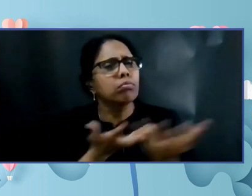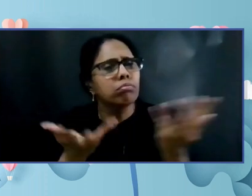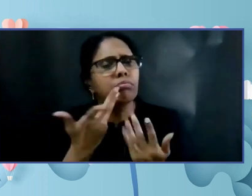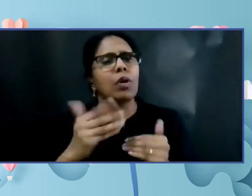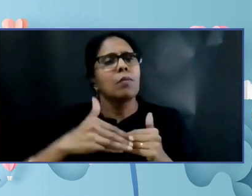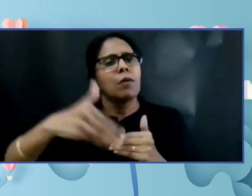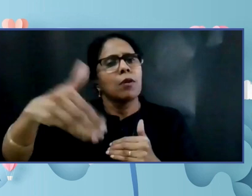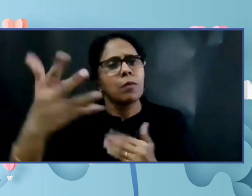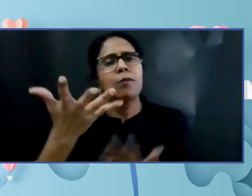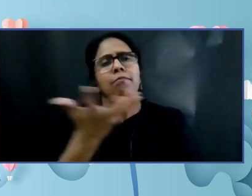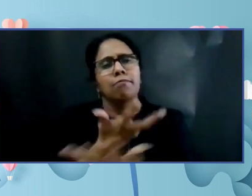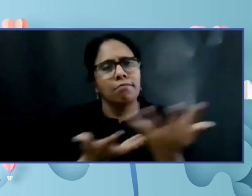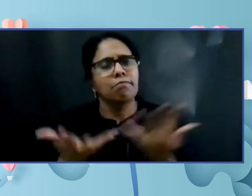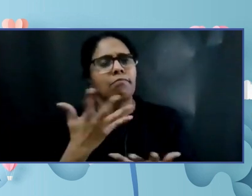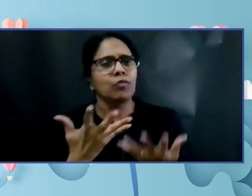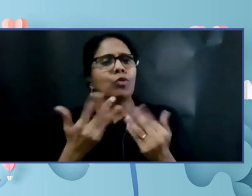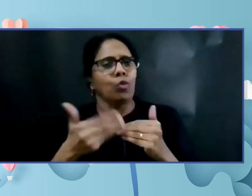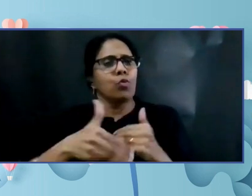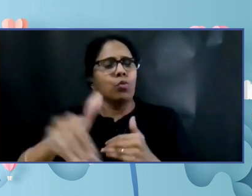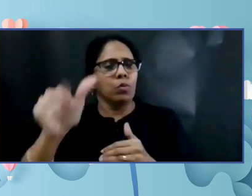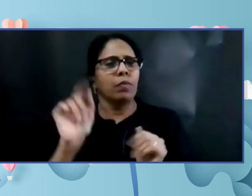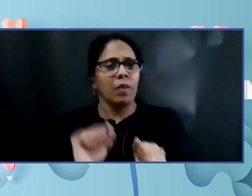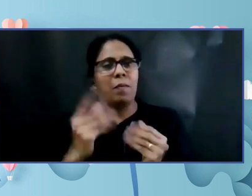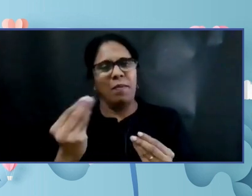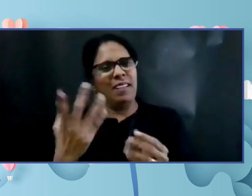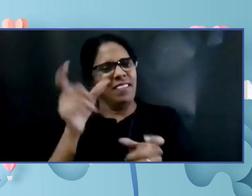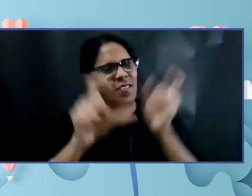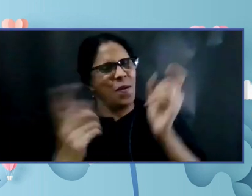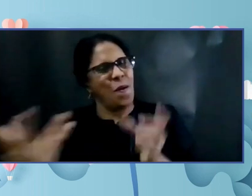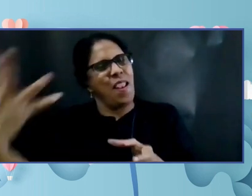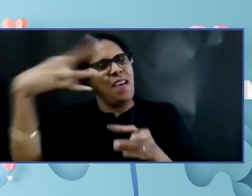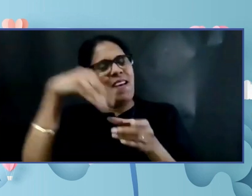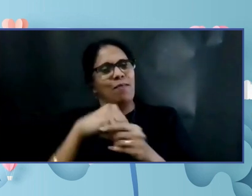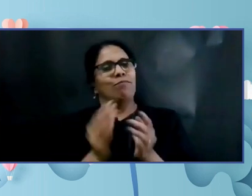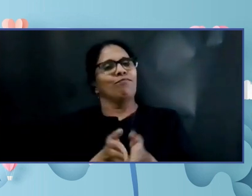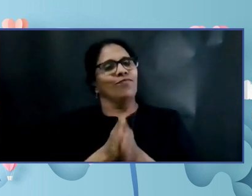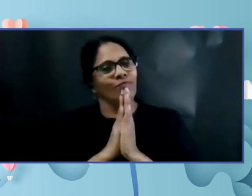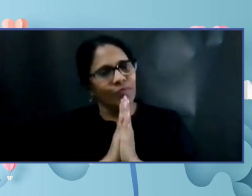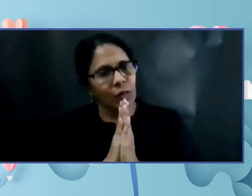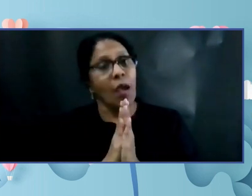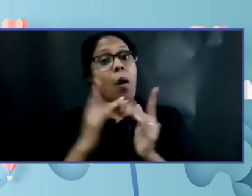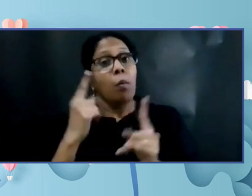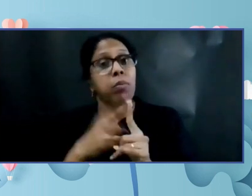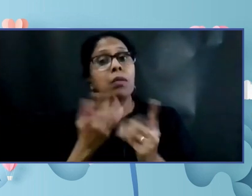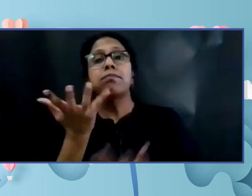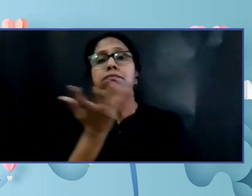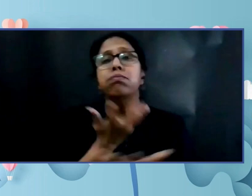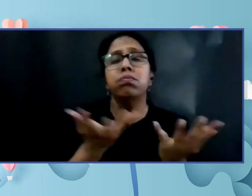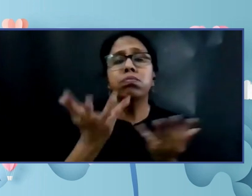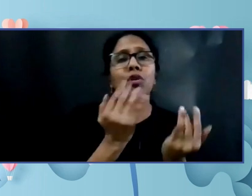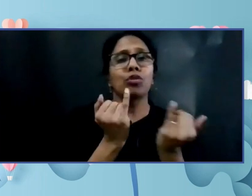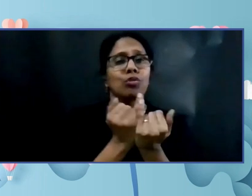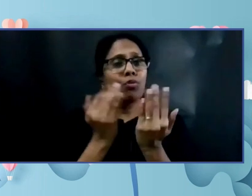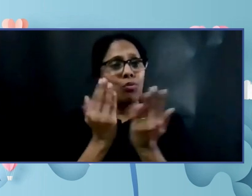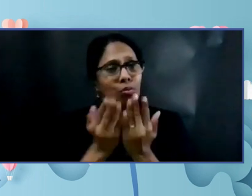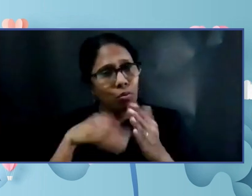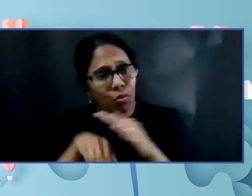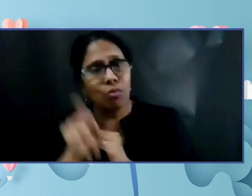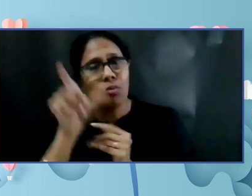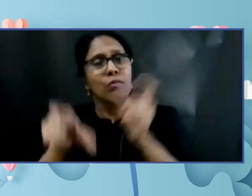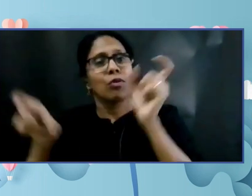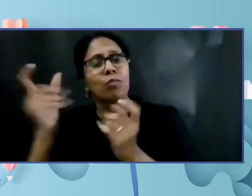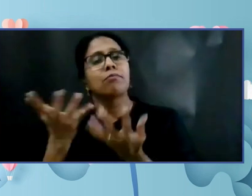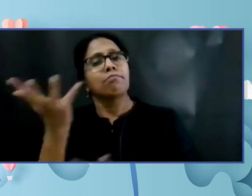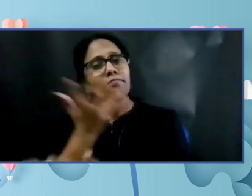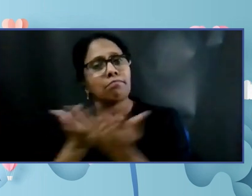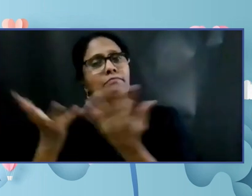Please participate in it. And I'm sure we will have this conversation going on with your respective schools. And I want you all to